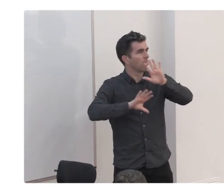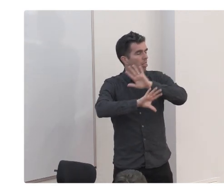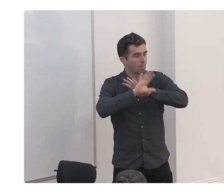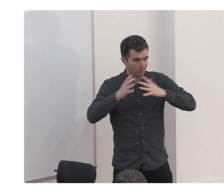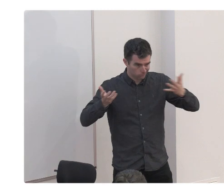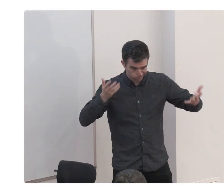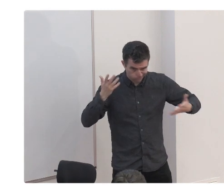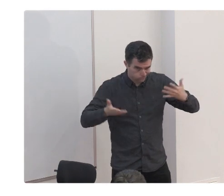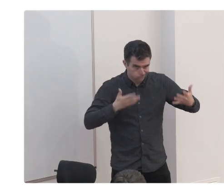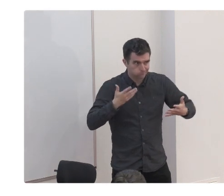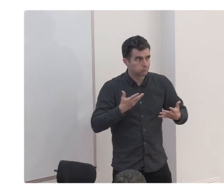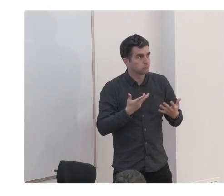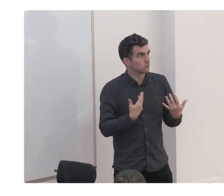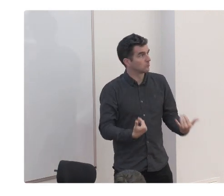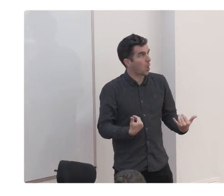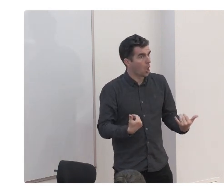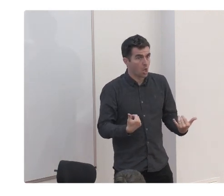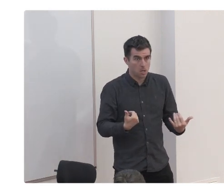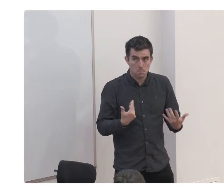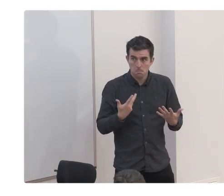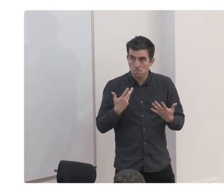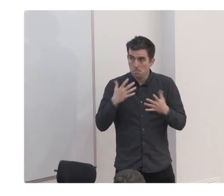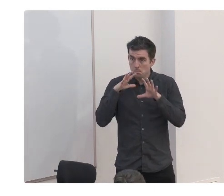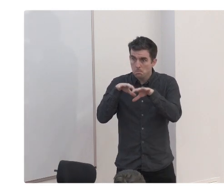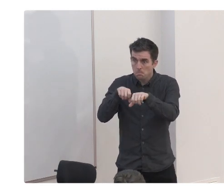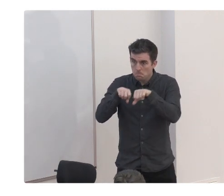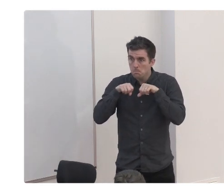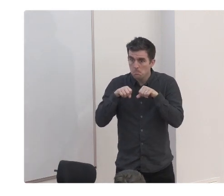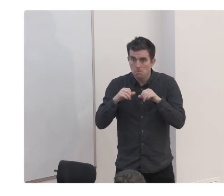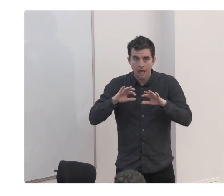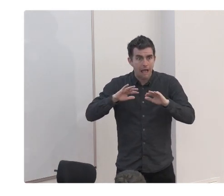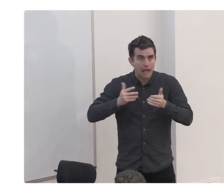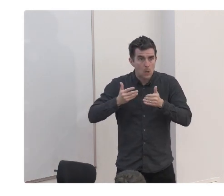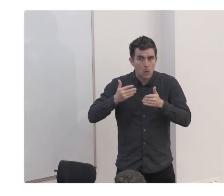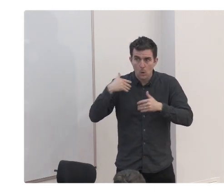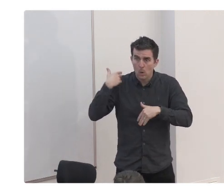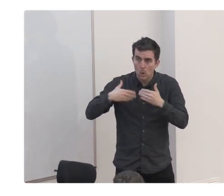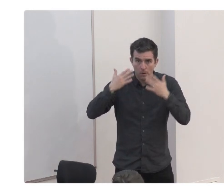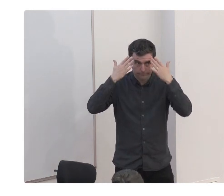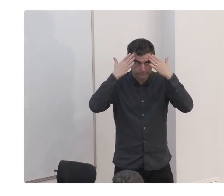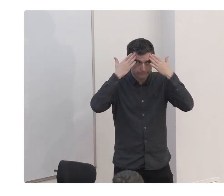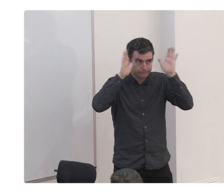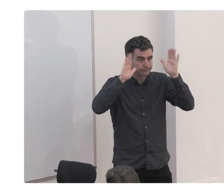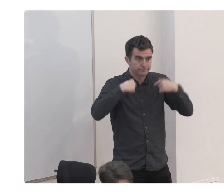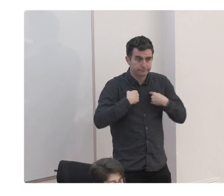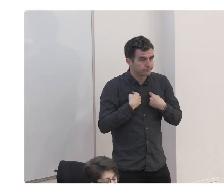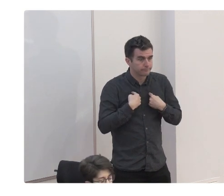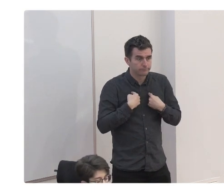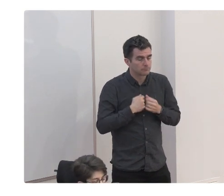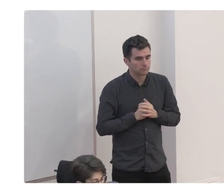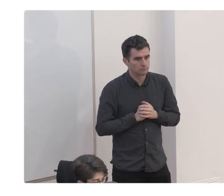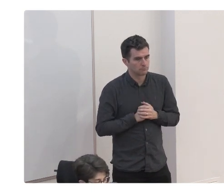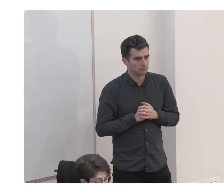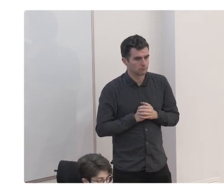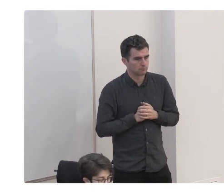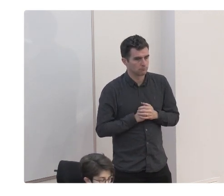implementing the convention, because they didn't say that they are committed with the convention, although the Afghanistan former government ratified that, but still